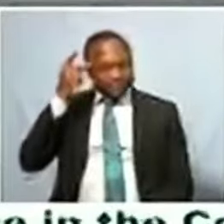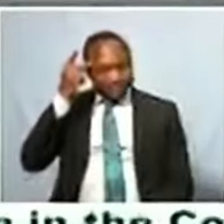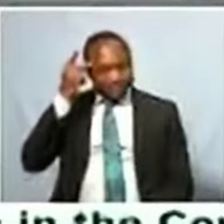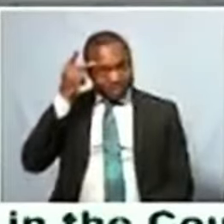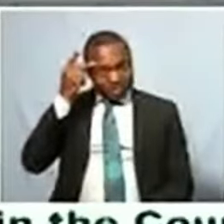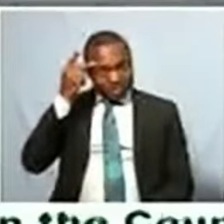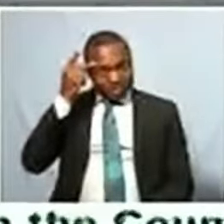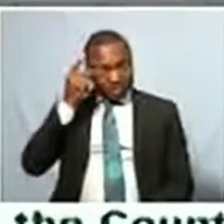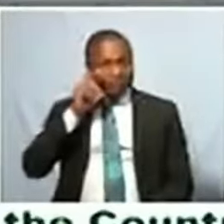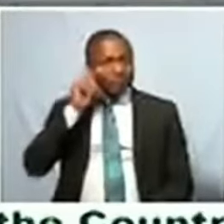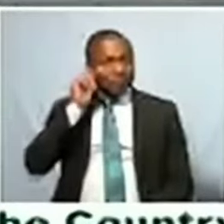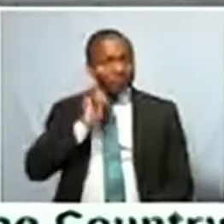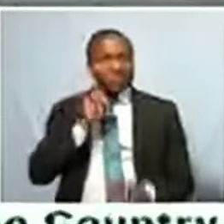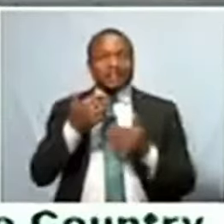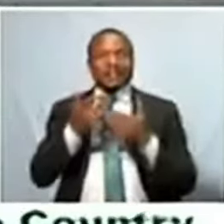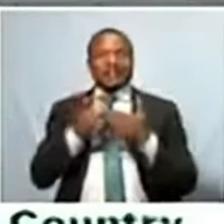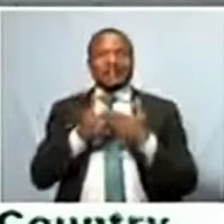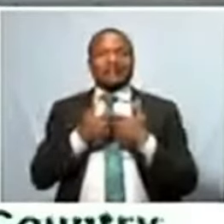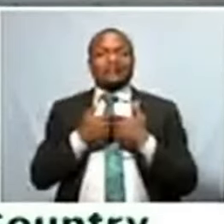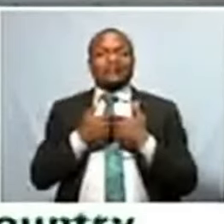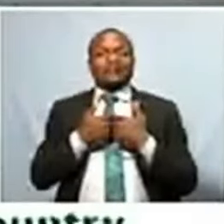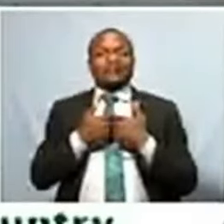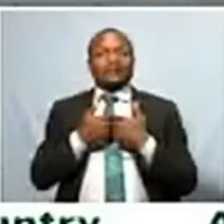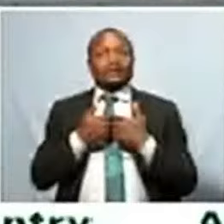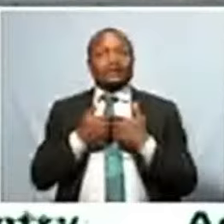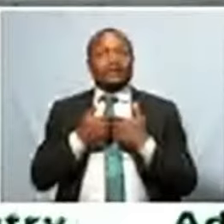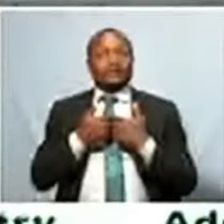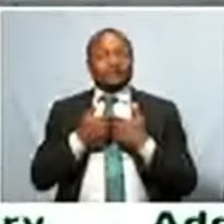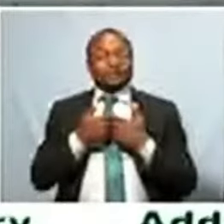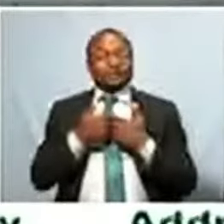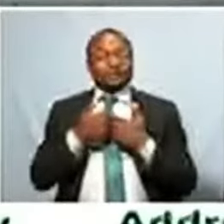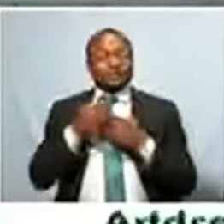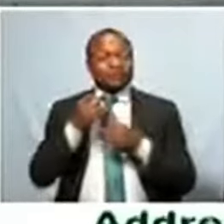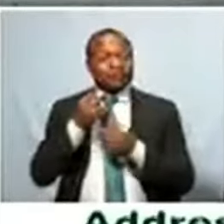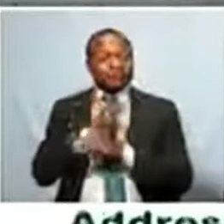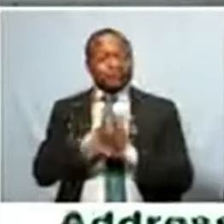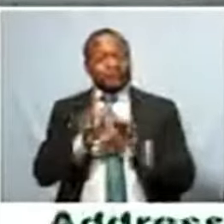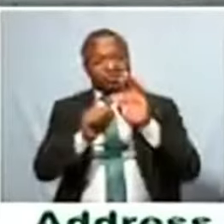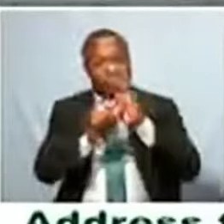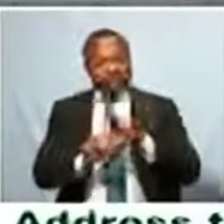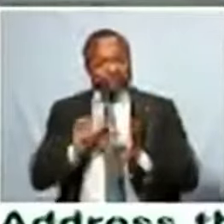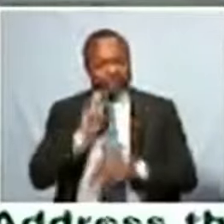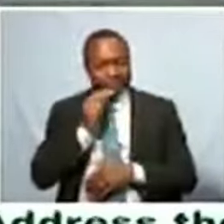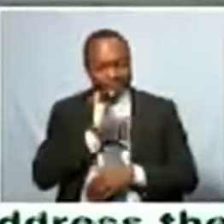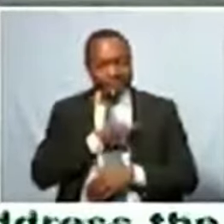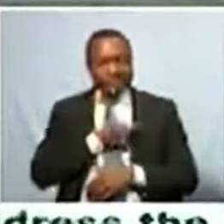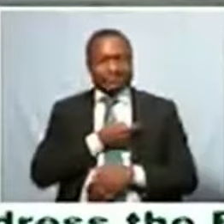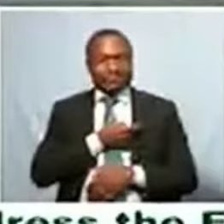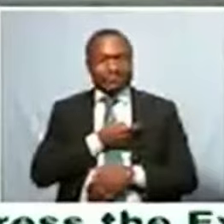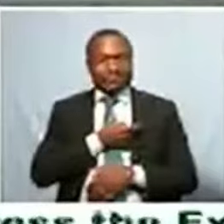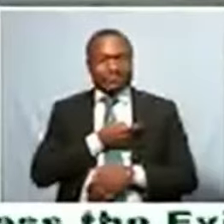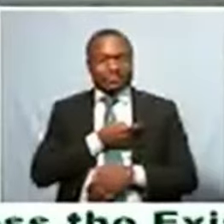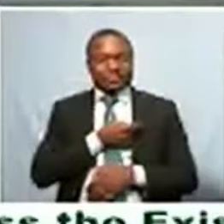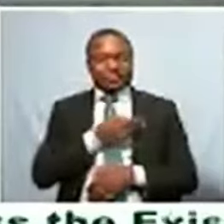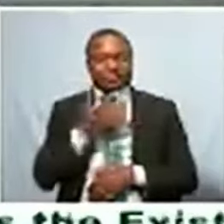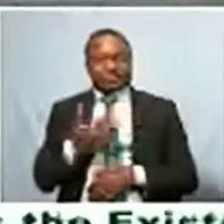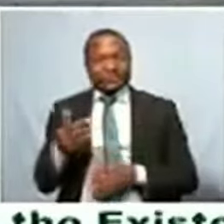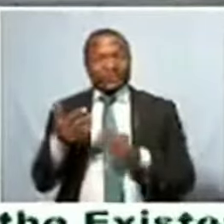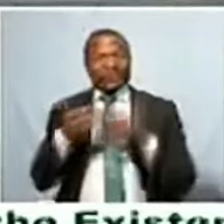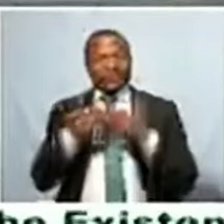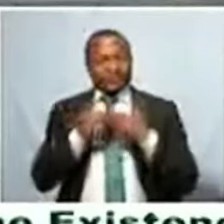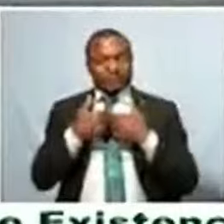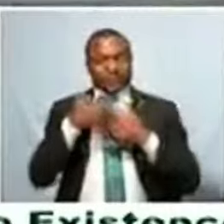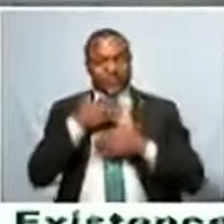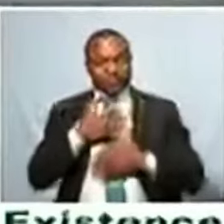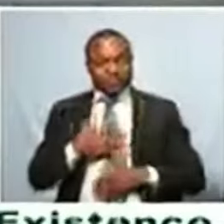intolerance has the capacity to deprive us of the already credentials that we have as a